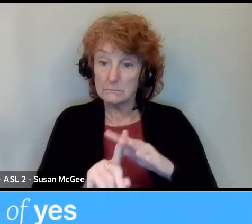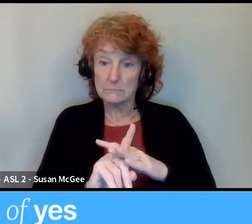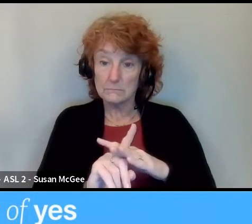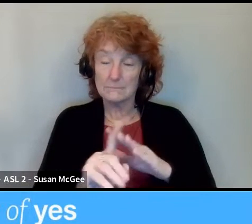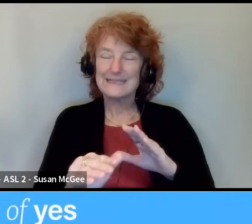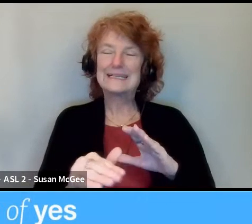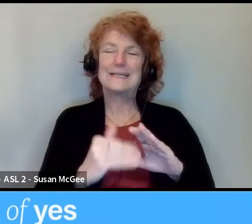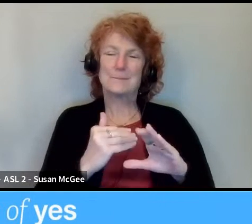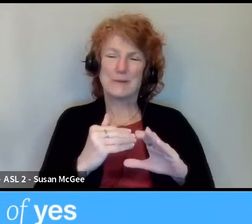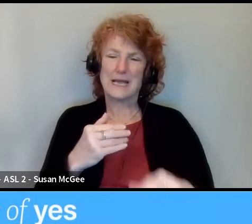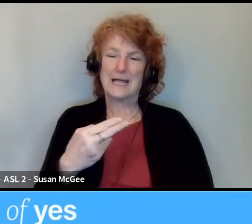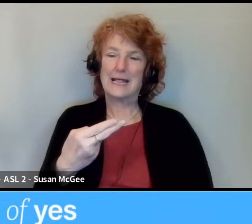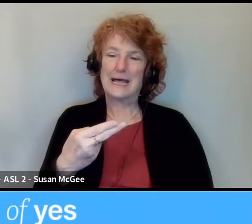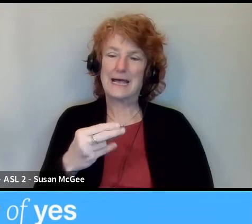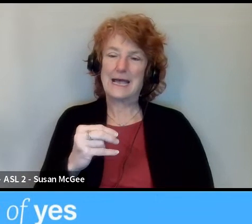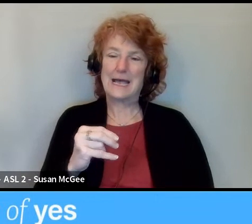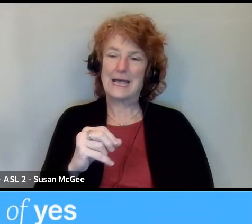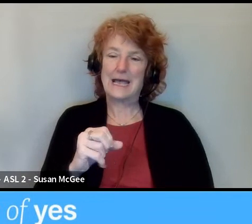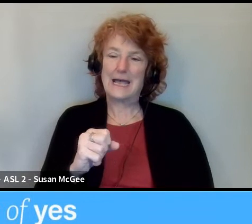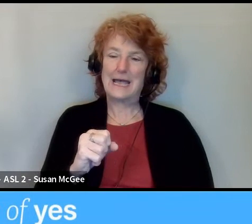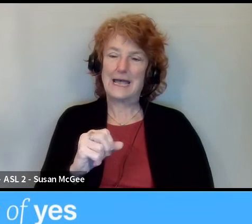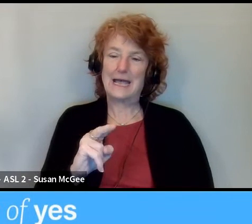at